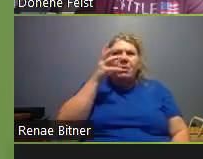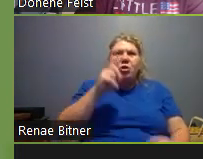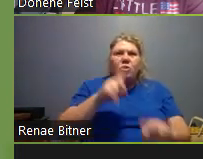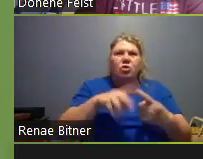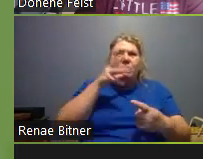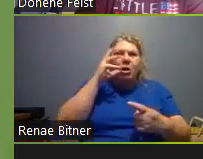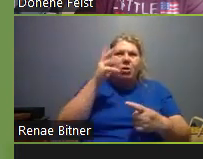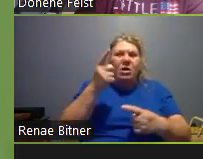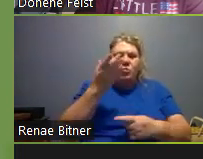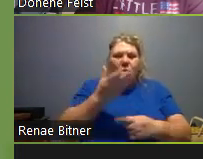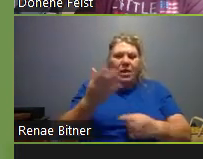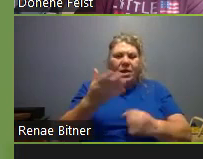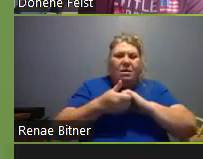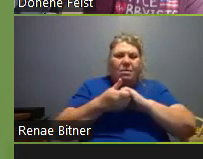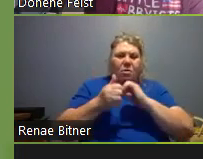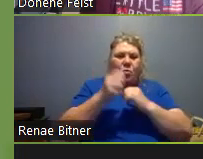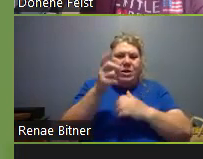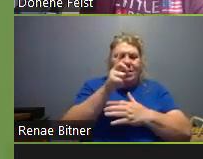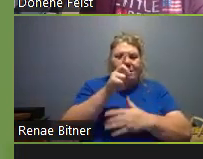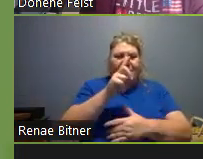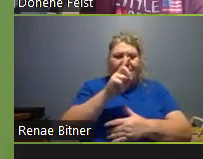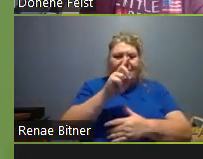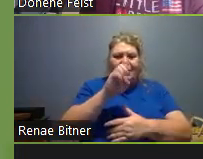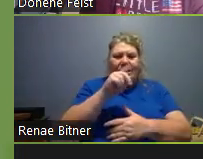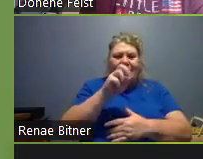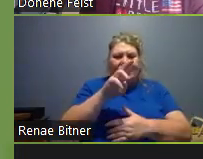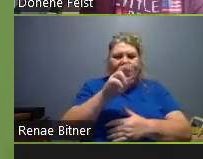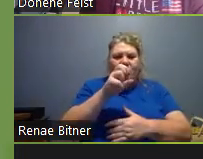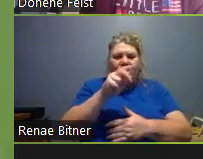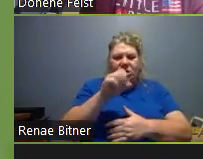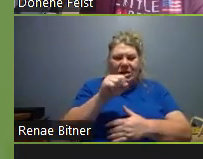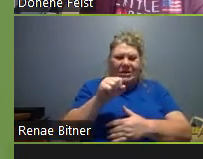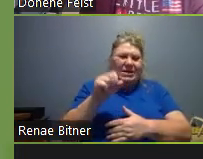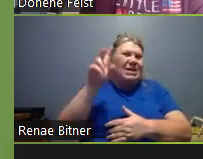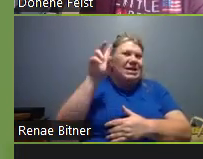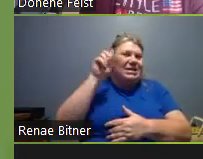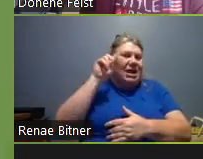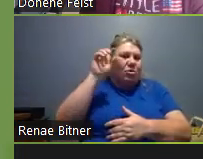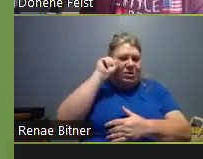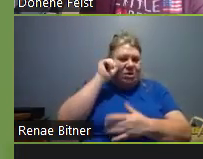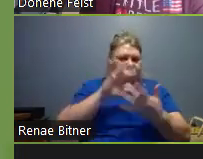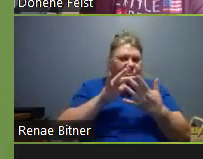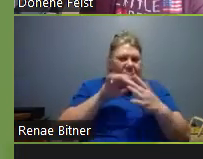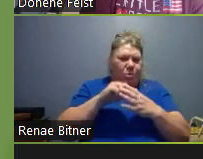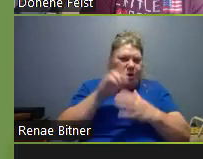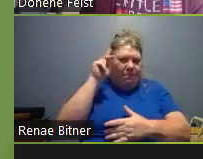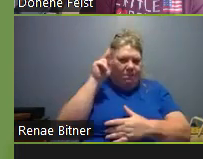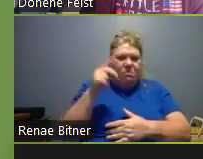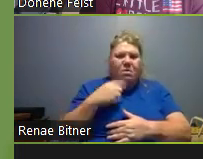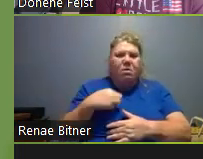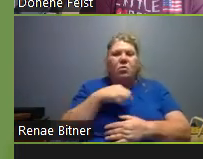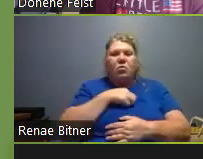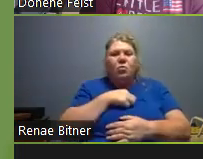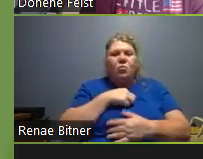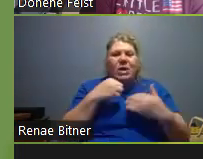then in partnership with Designer Genes, which is a Down syndrome network in the Bismarck area, we